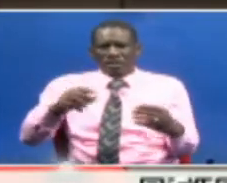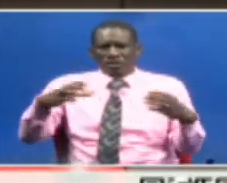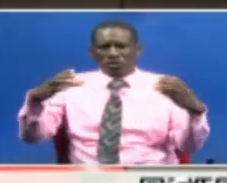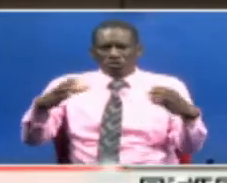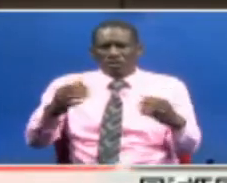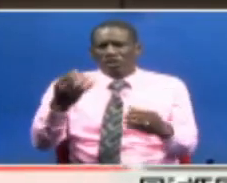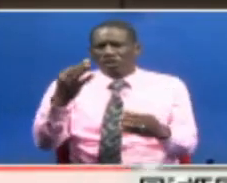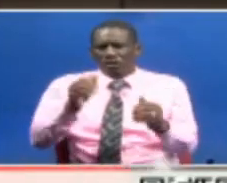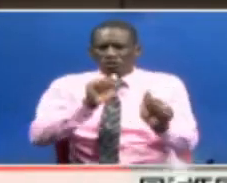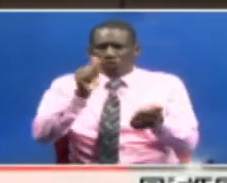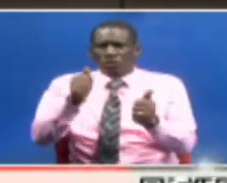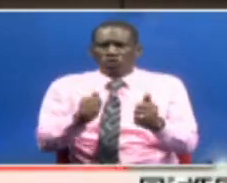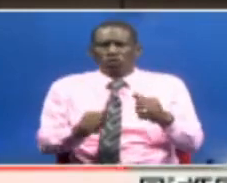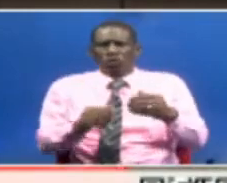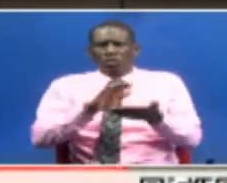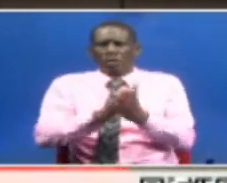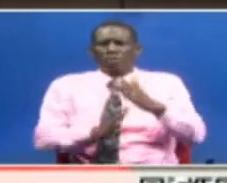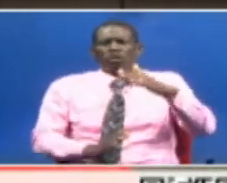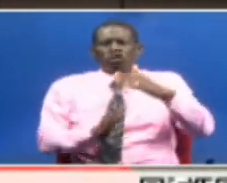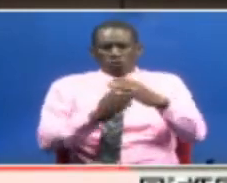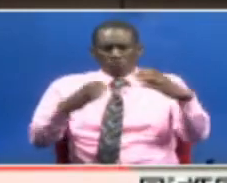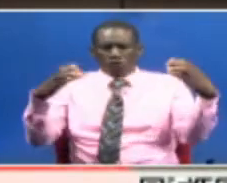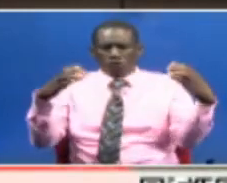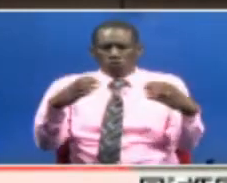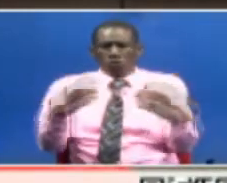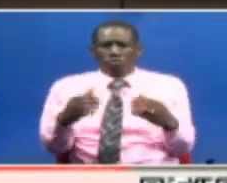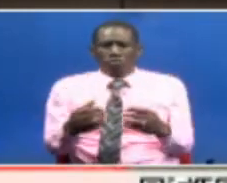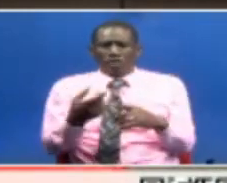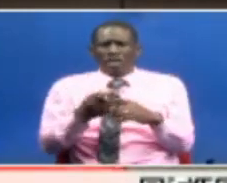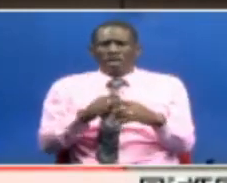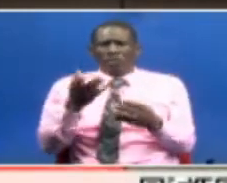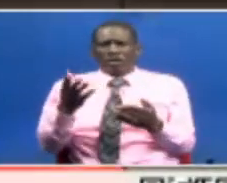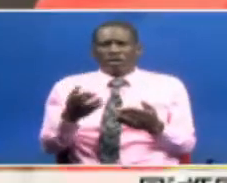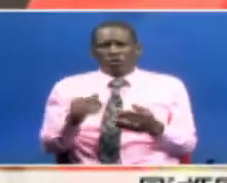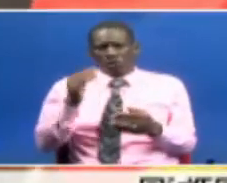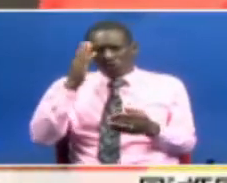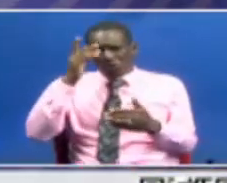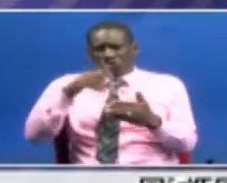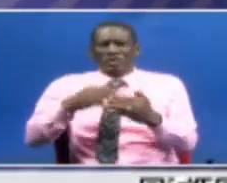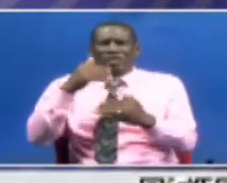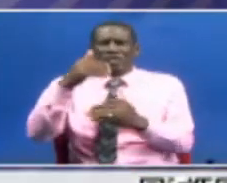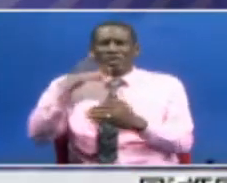games, we top the pool. From there, we know what next.